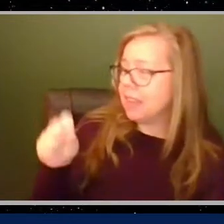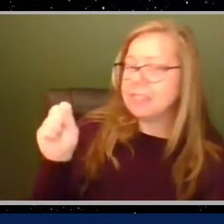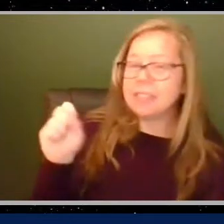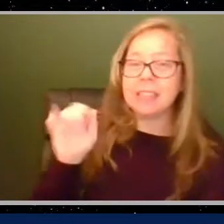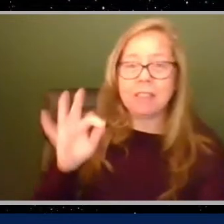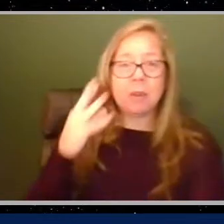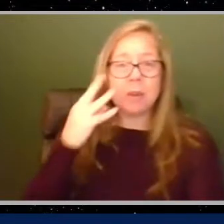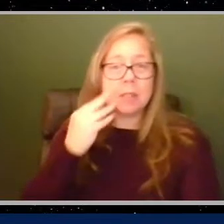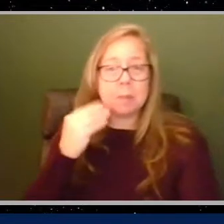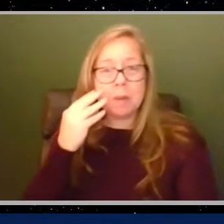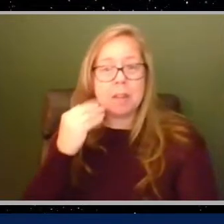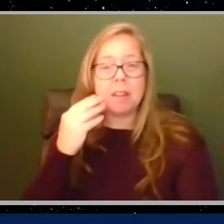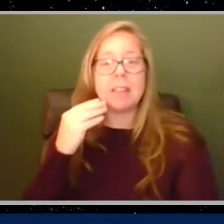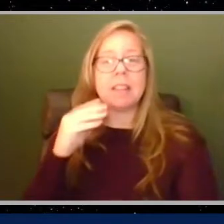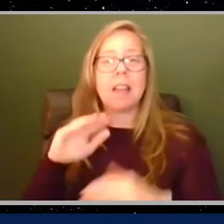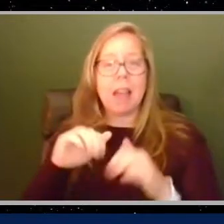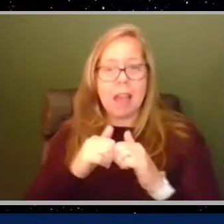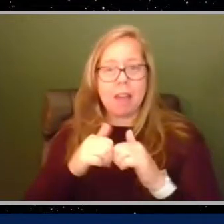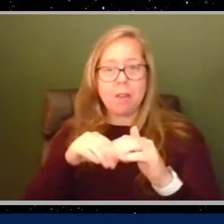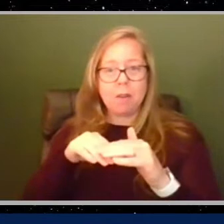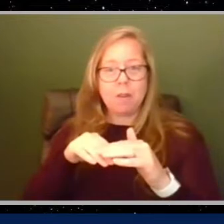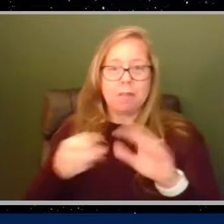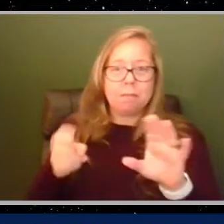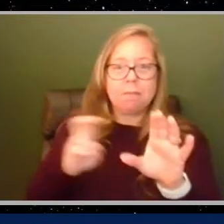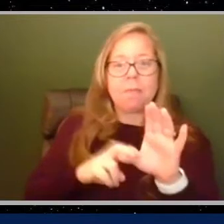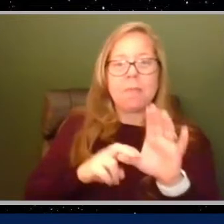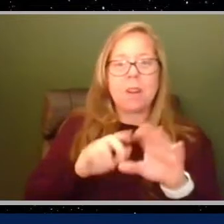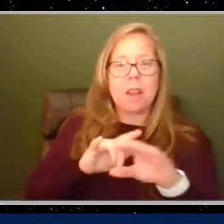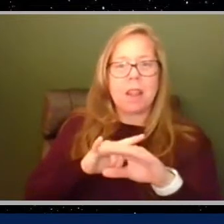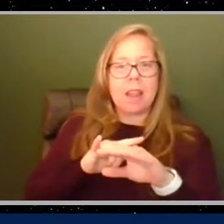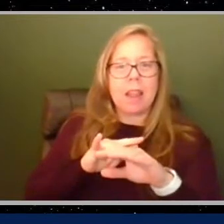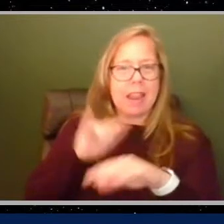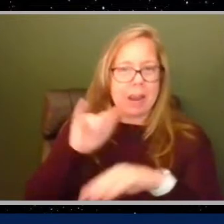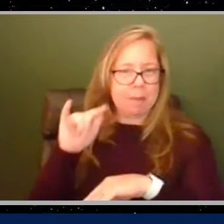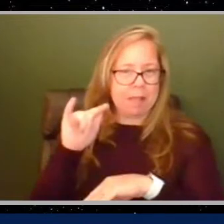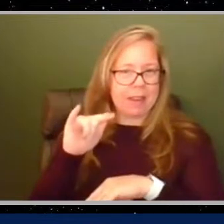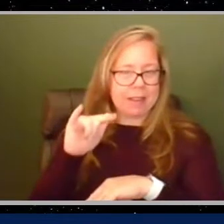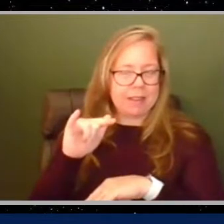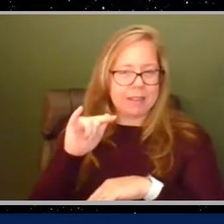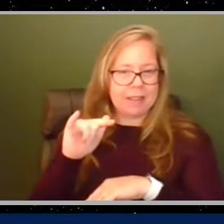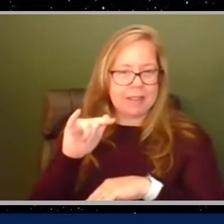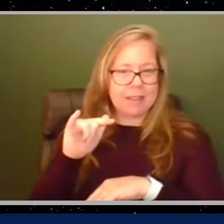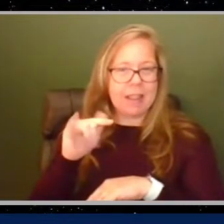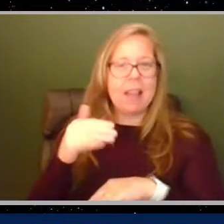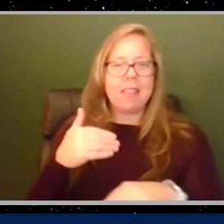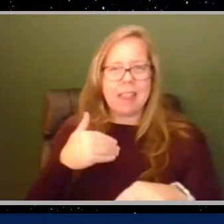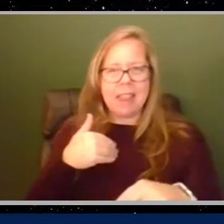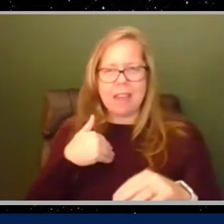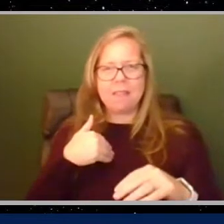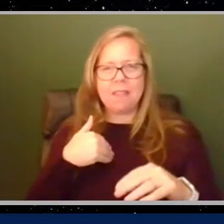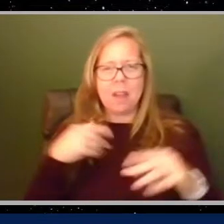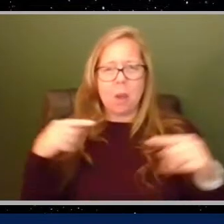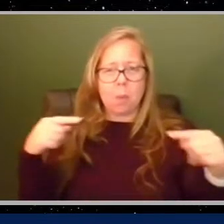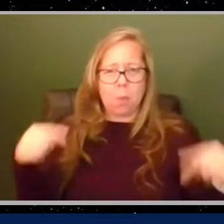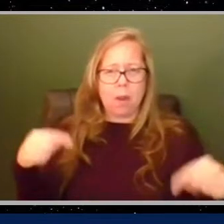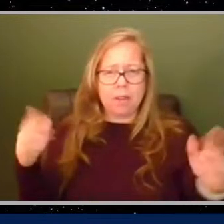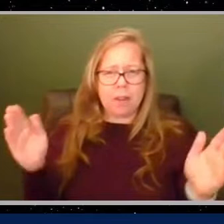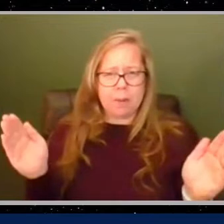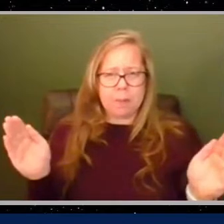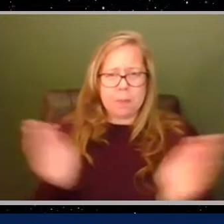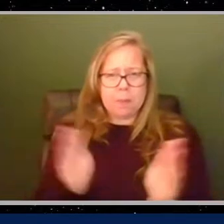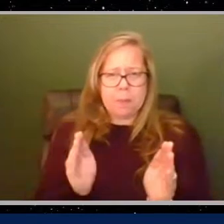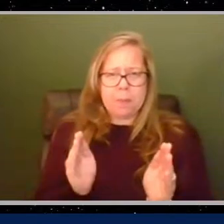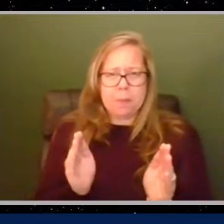have this small aisle chair that rolls out that's specifically narrow enough that it fits just down the aisle of an airplane. It would be the same kind of thing